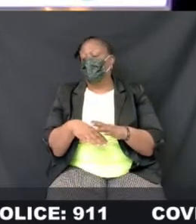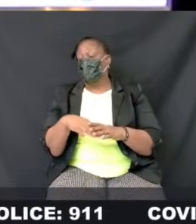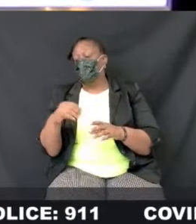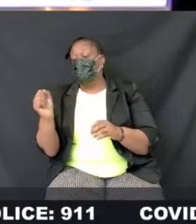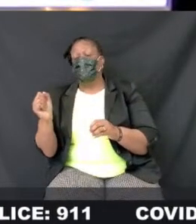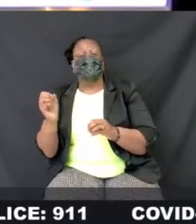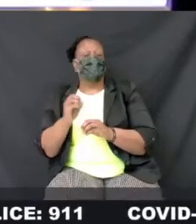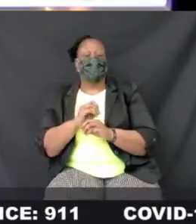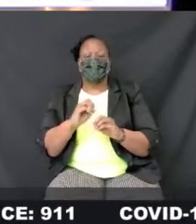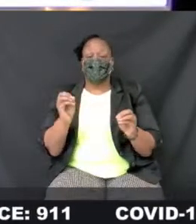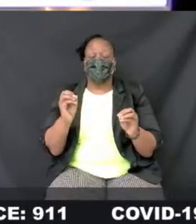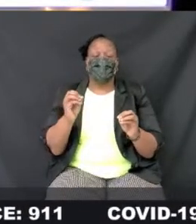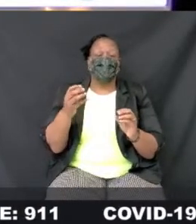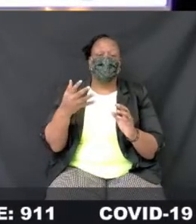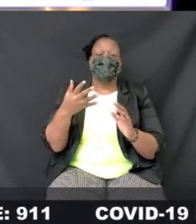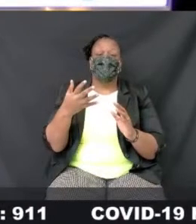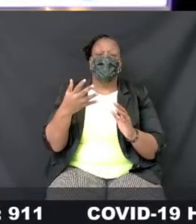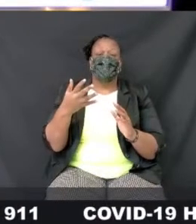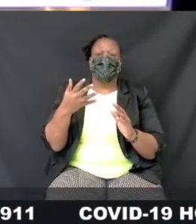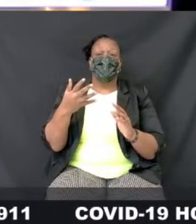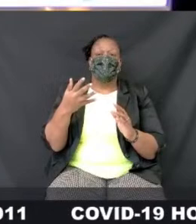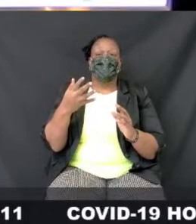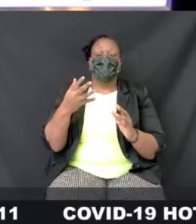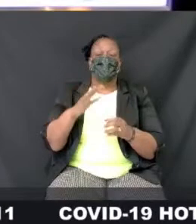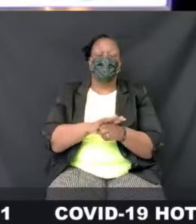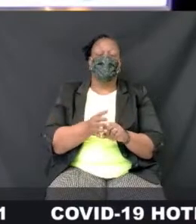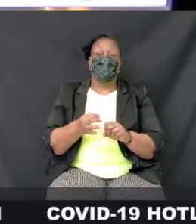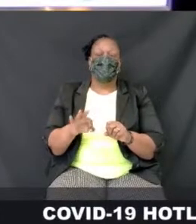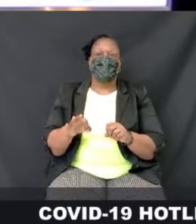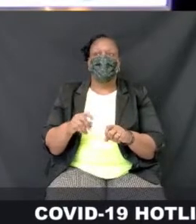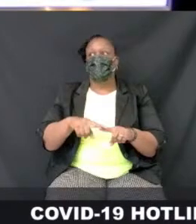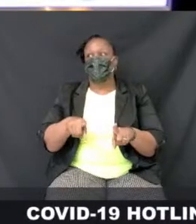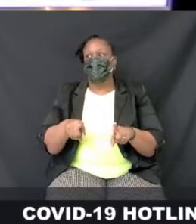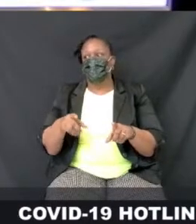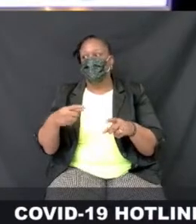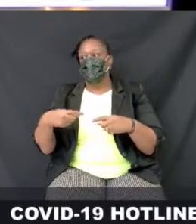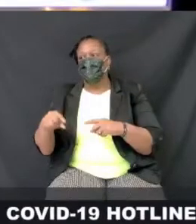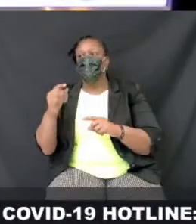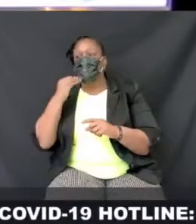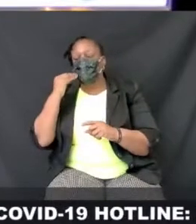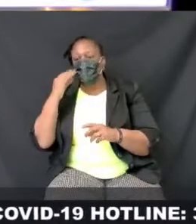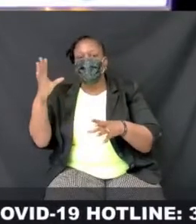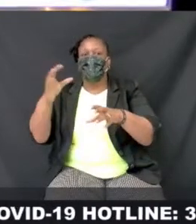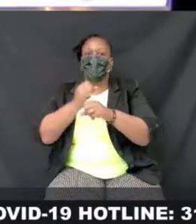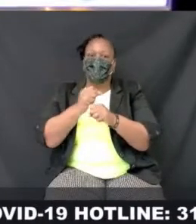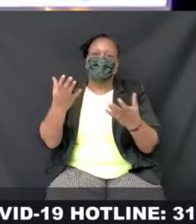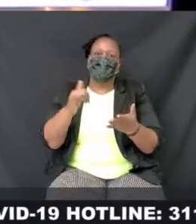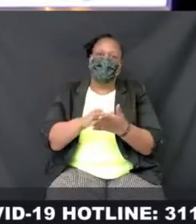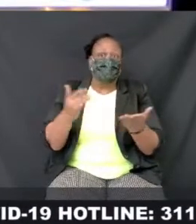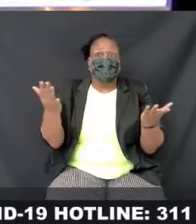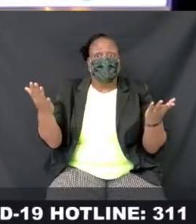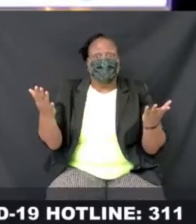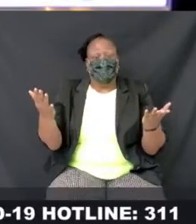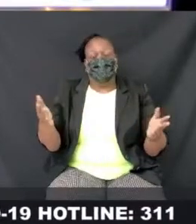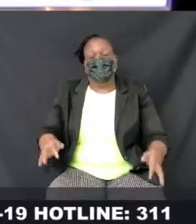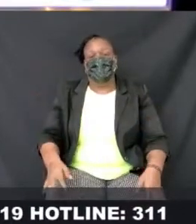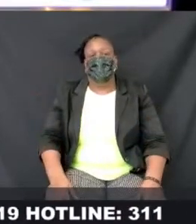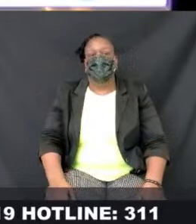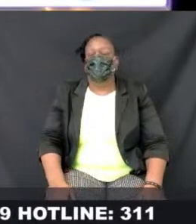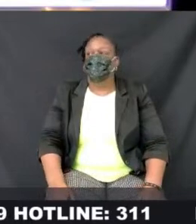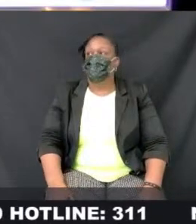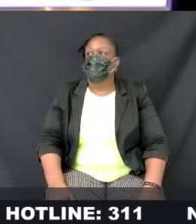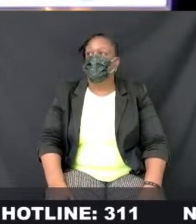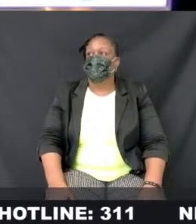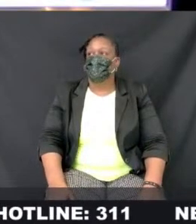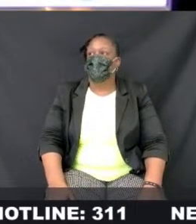tested negative and pick up the virus on your way home. However, by requiring that persons have a negative